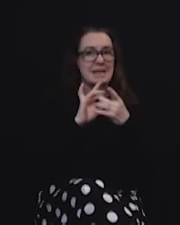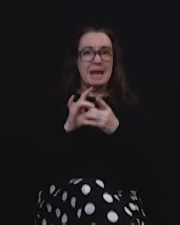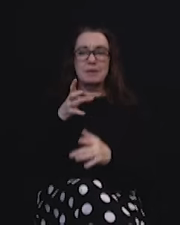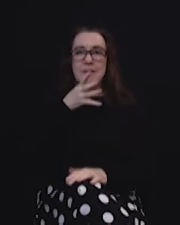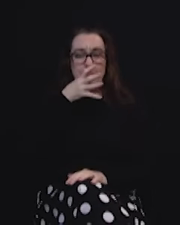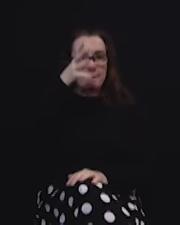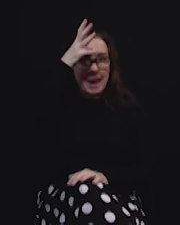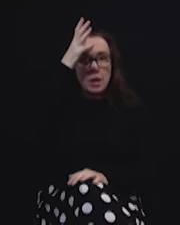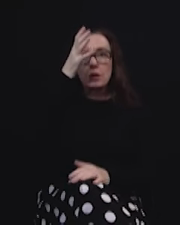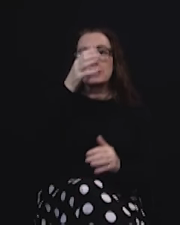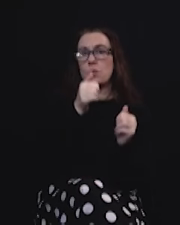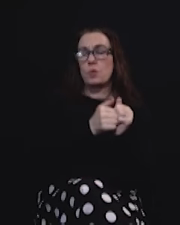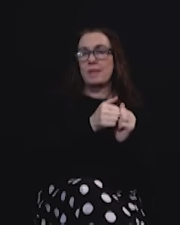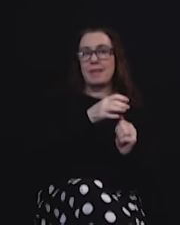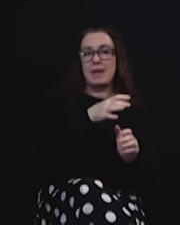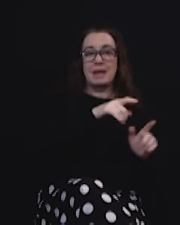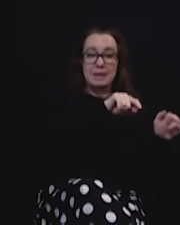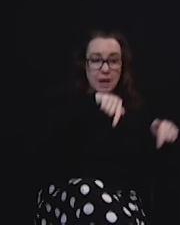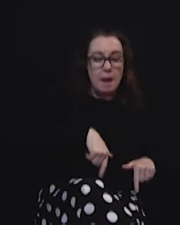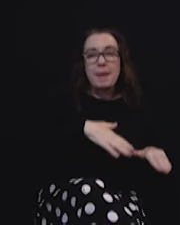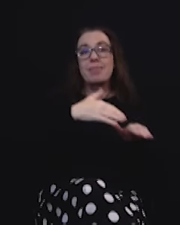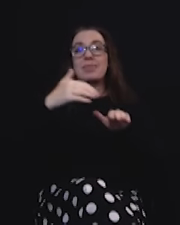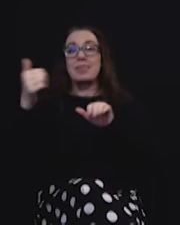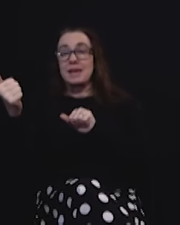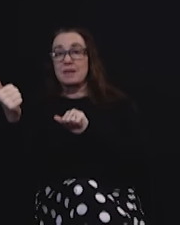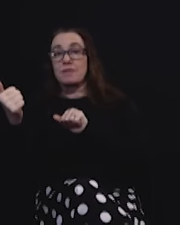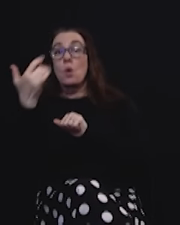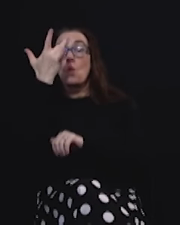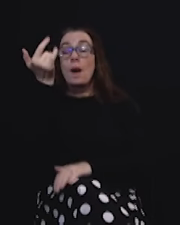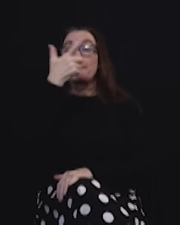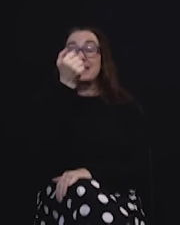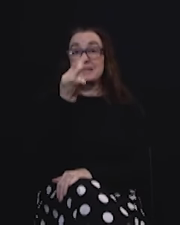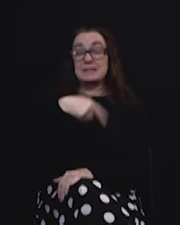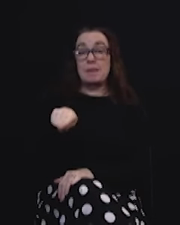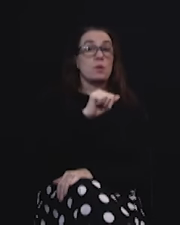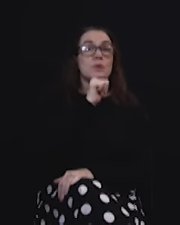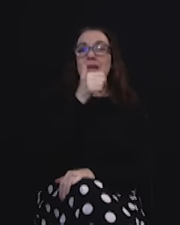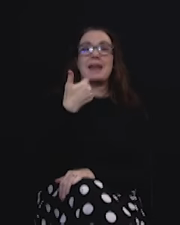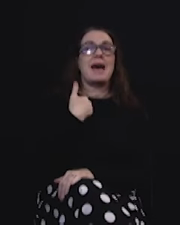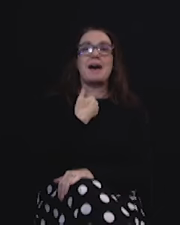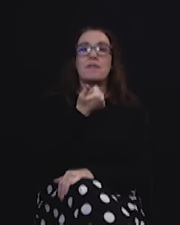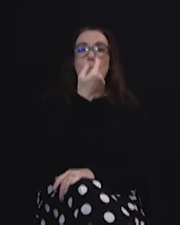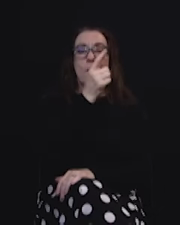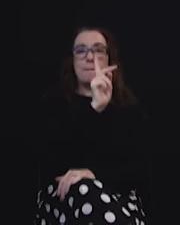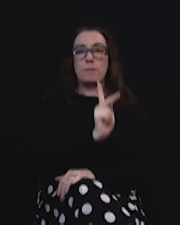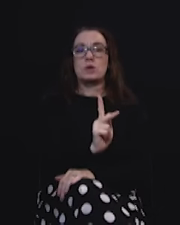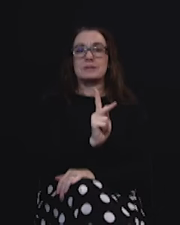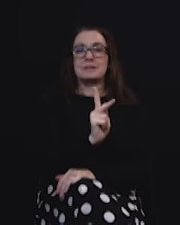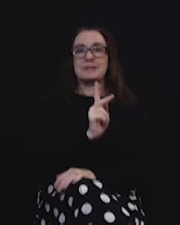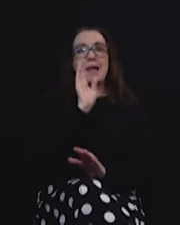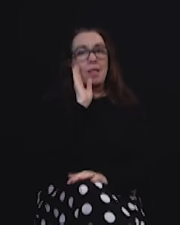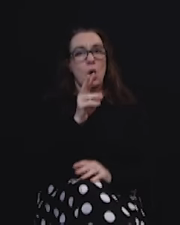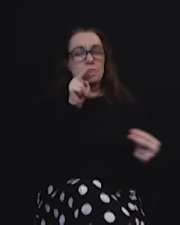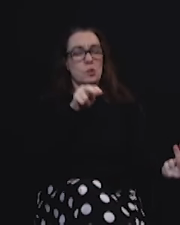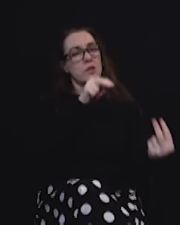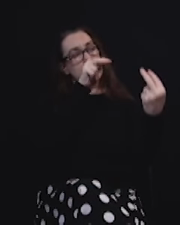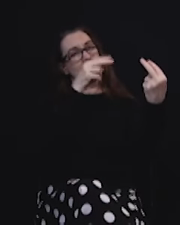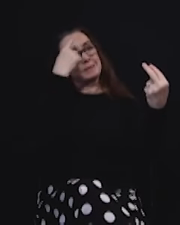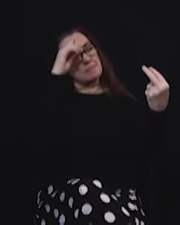come. I try to connect with those parents when they leave. Because some of them will not have a single person greet them and look them in the